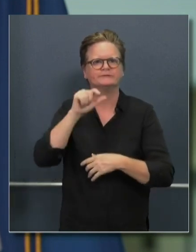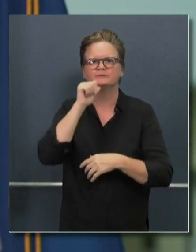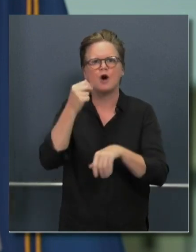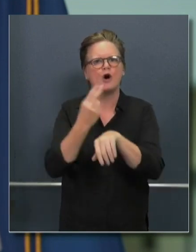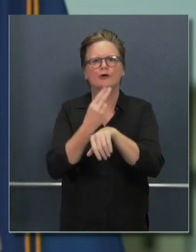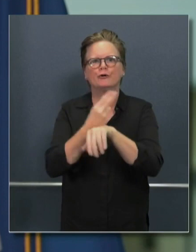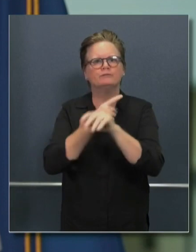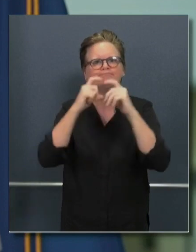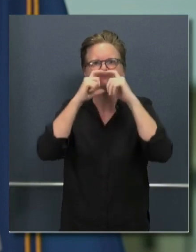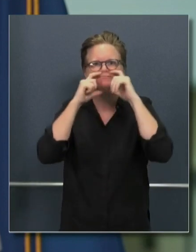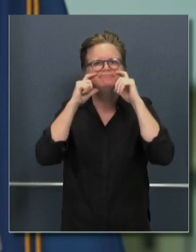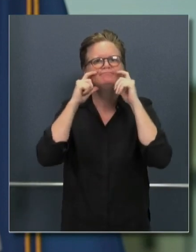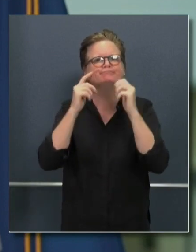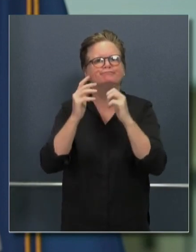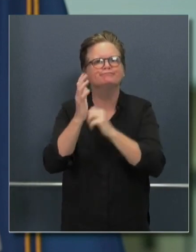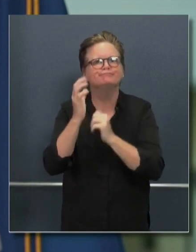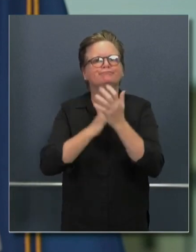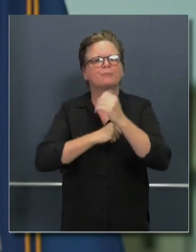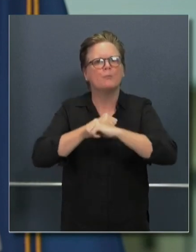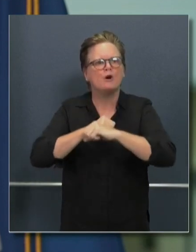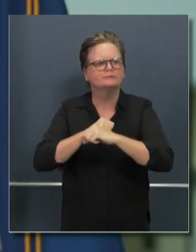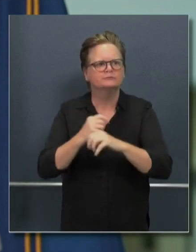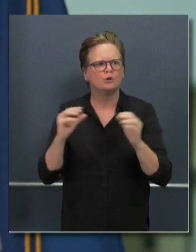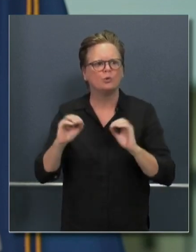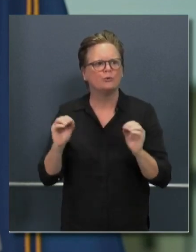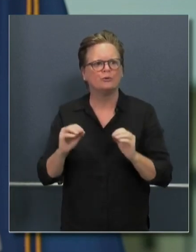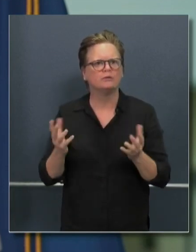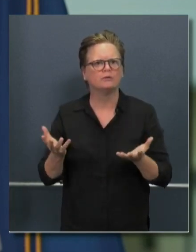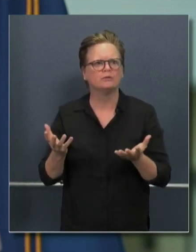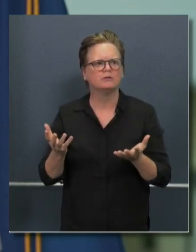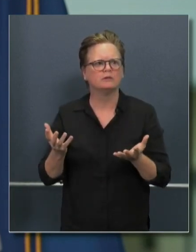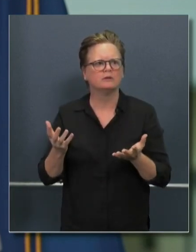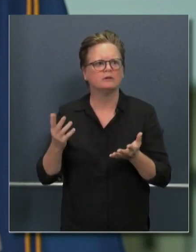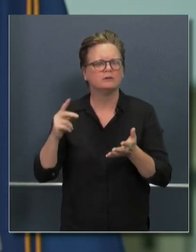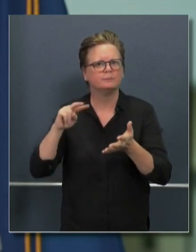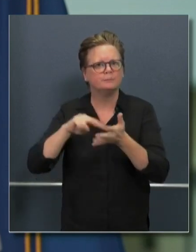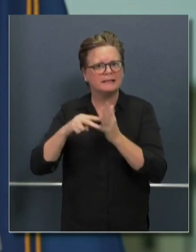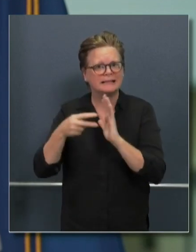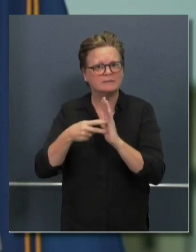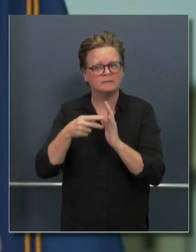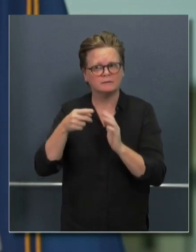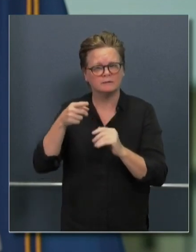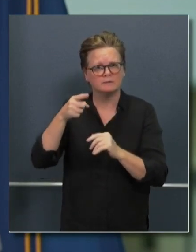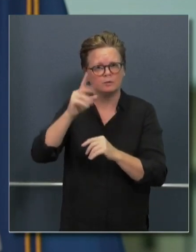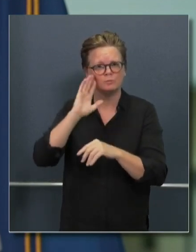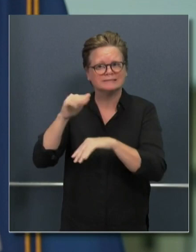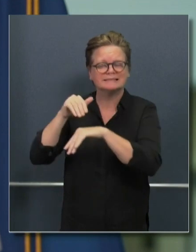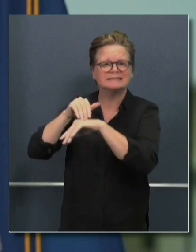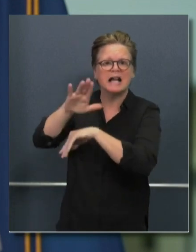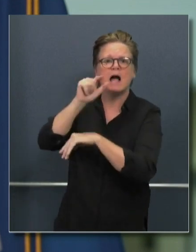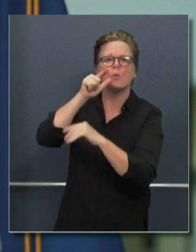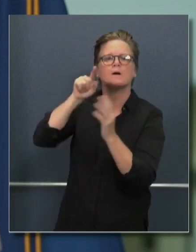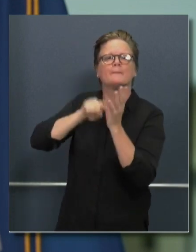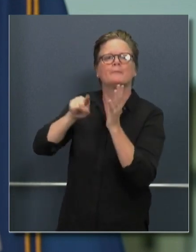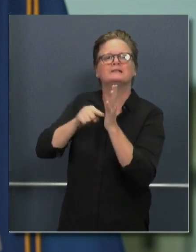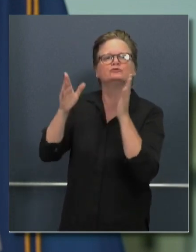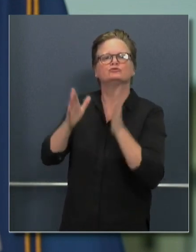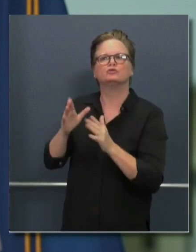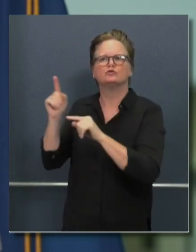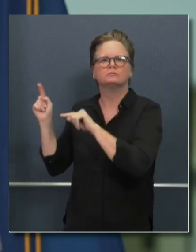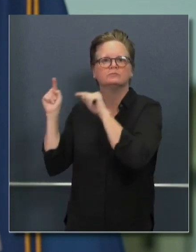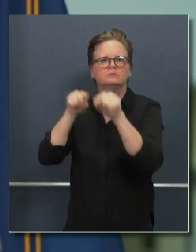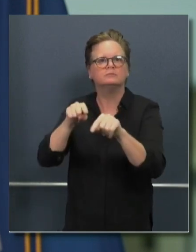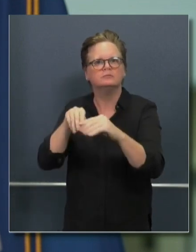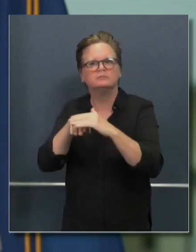to reduce the risk of COVID spreading? We have the responsibility to do that. That's OSHA's job foundationally, was